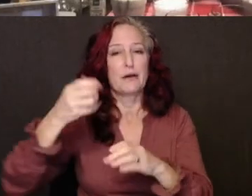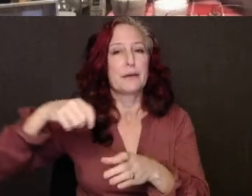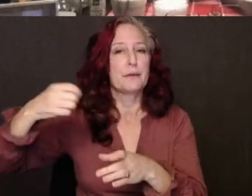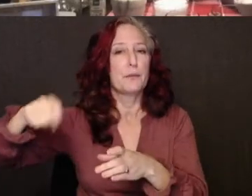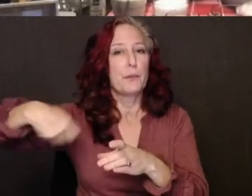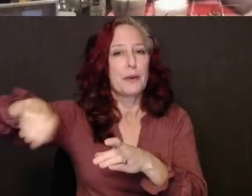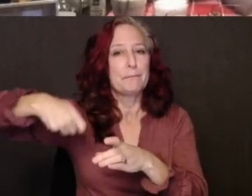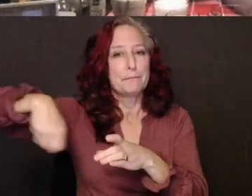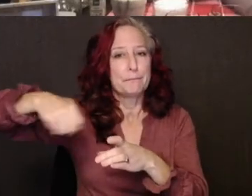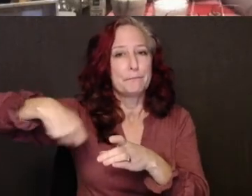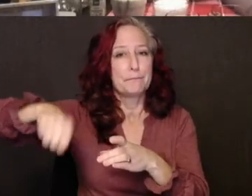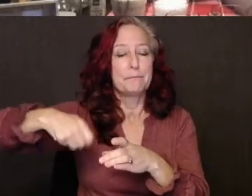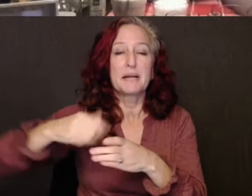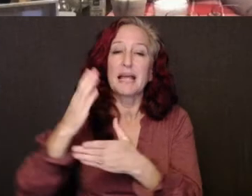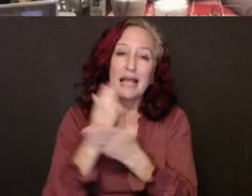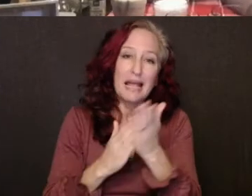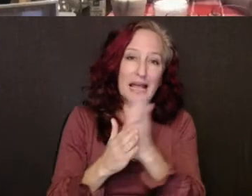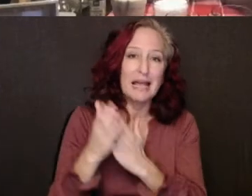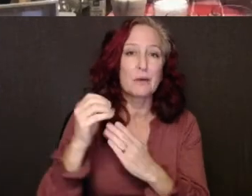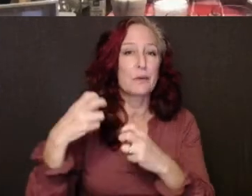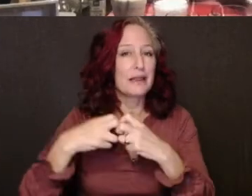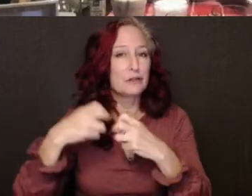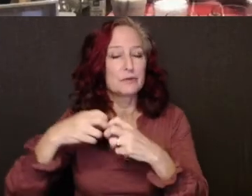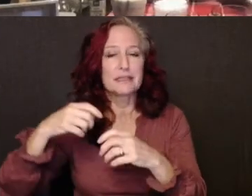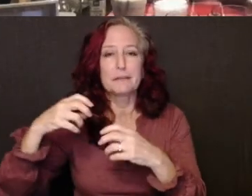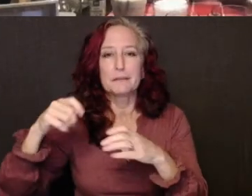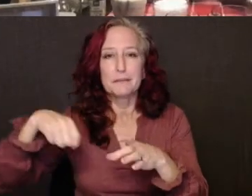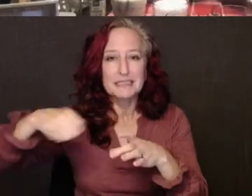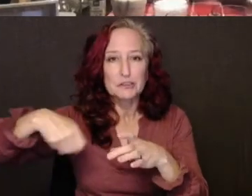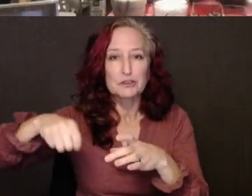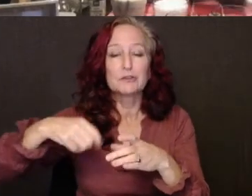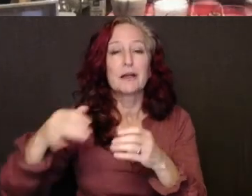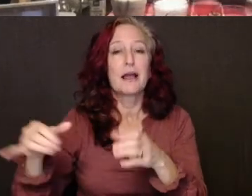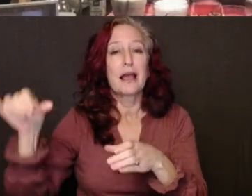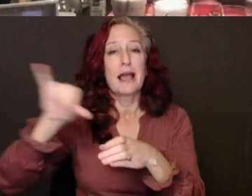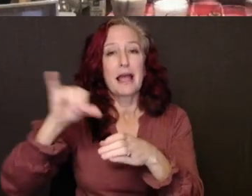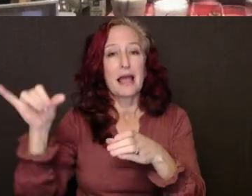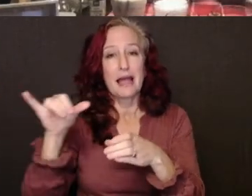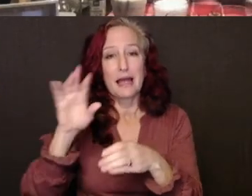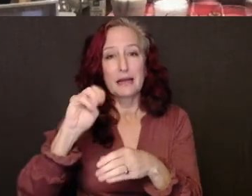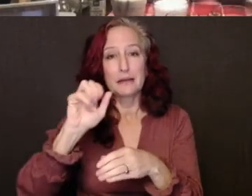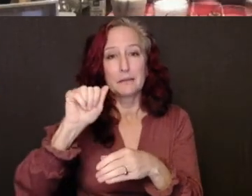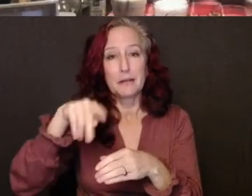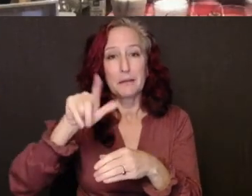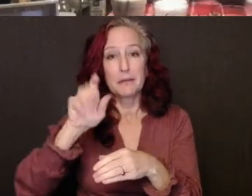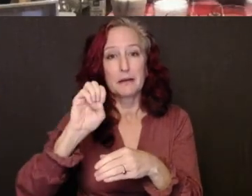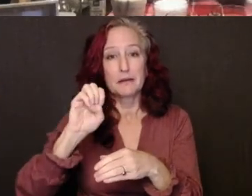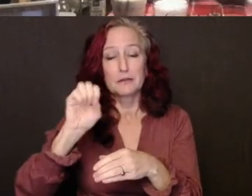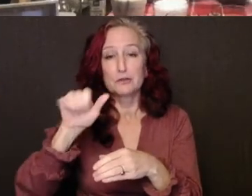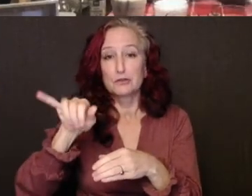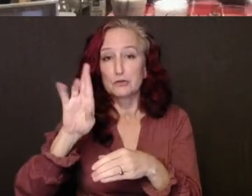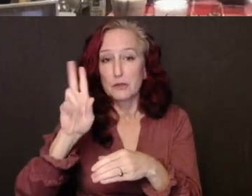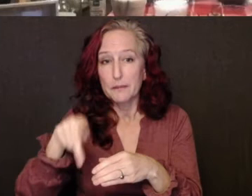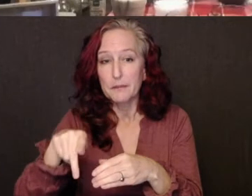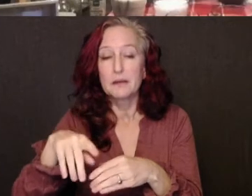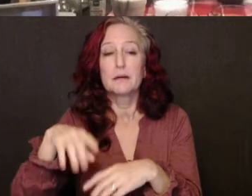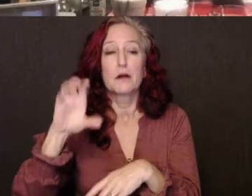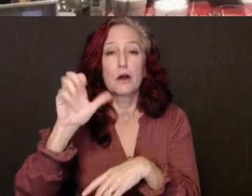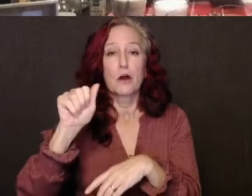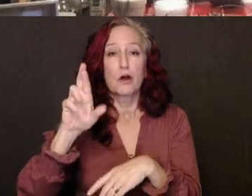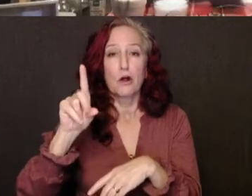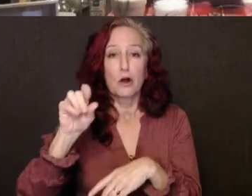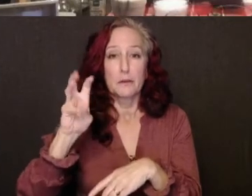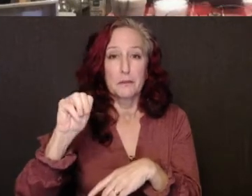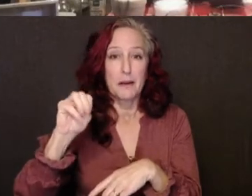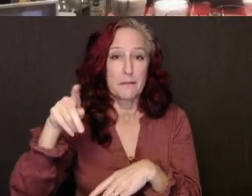Also really easy to make. All you need is a can of coconut milk, and you refrigerate it overnight. The next day,